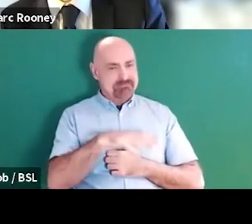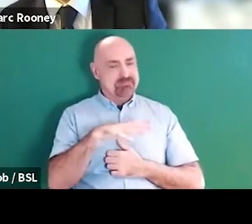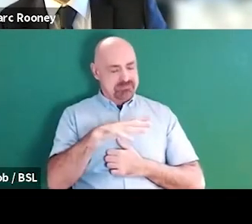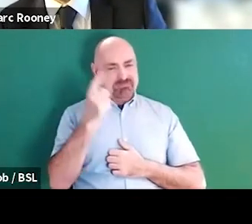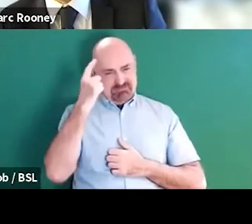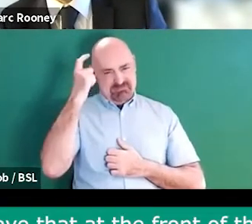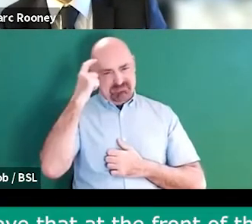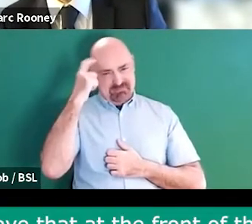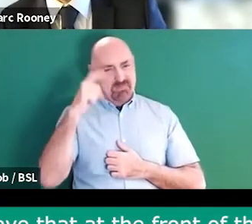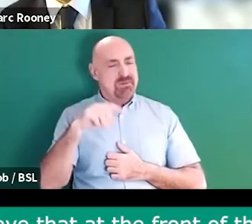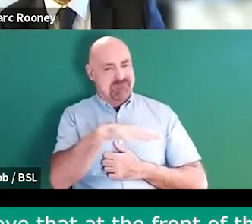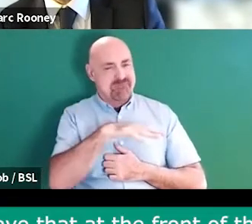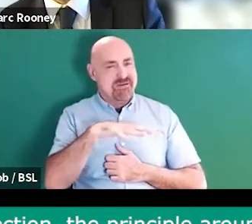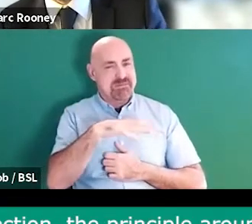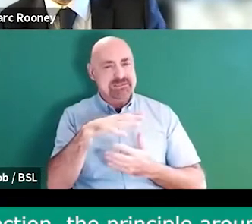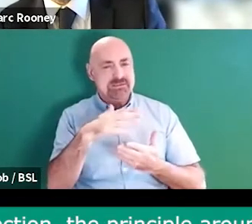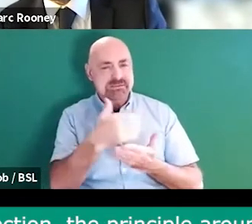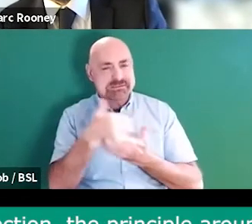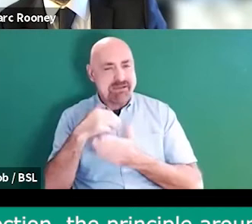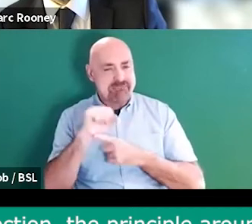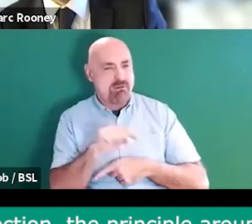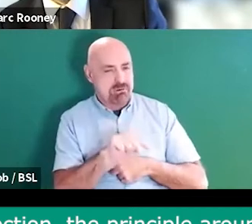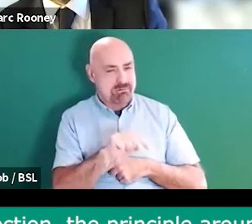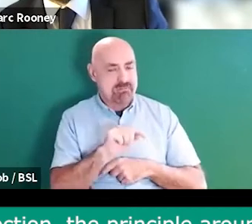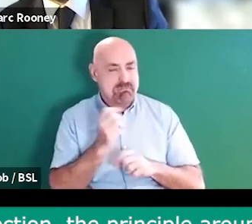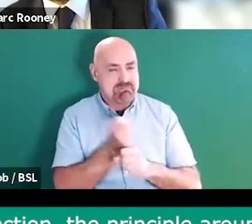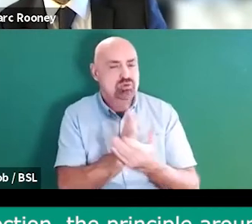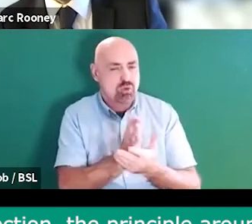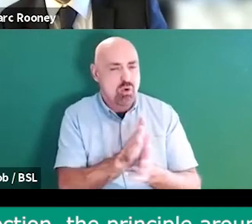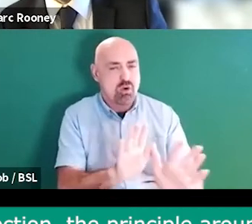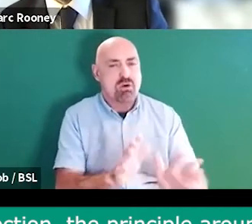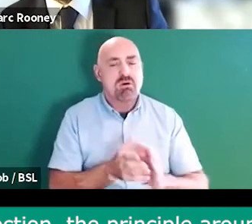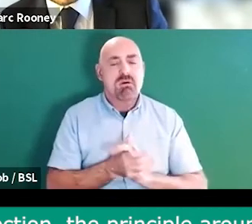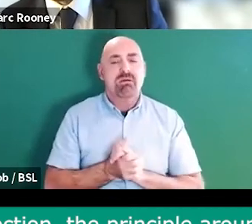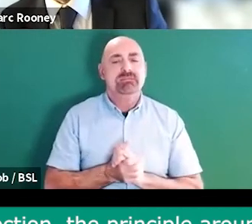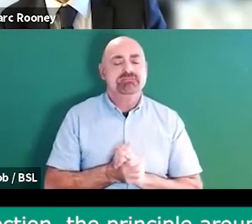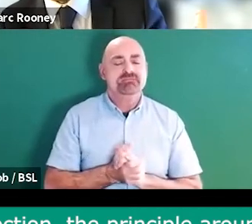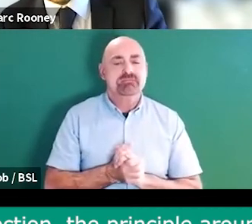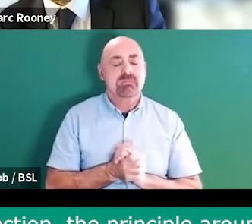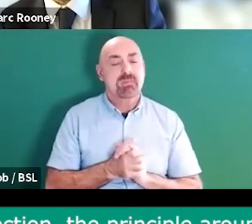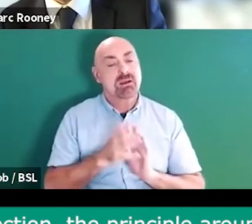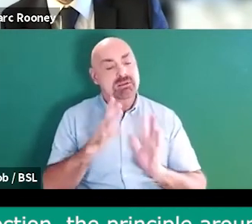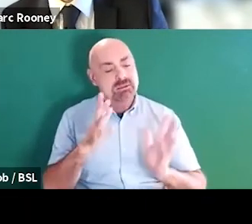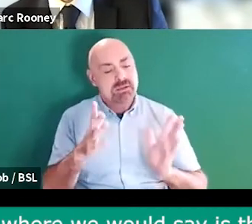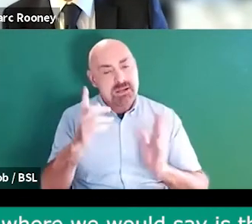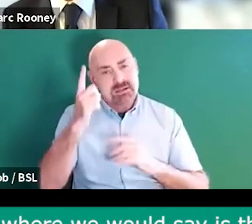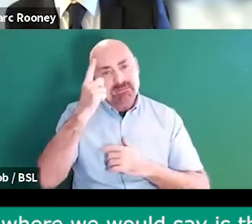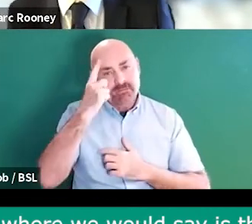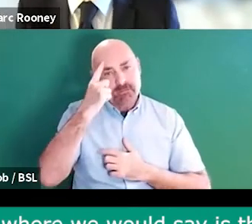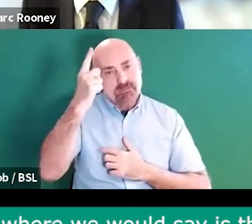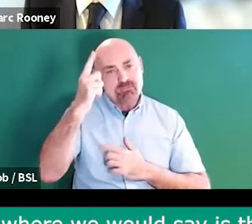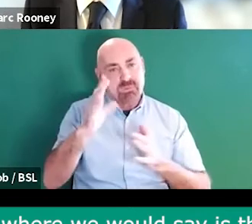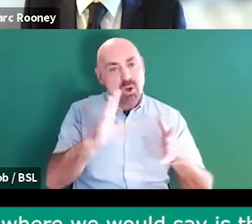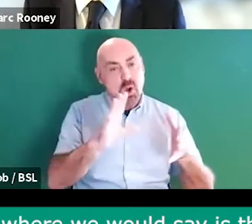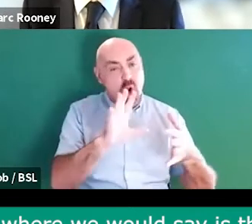know, has to have that in the front of their mind. So the connection around, the principle around connection is where